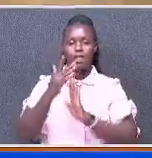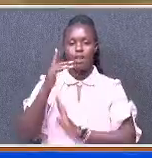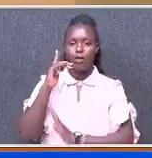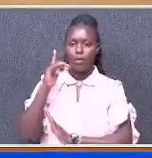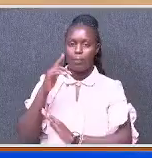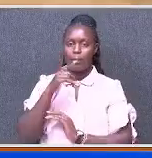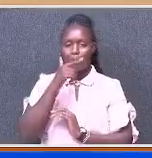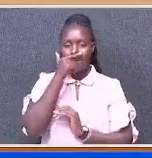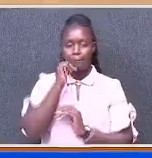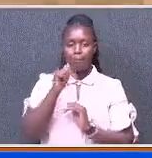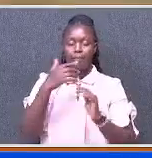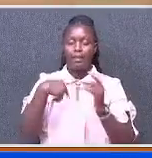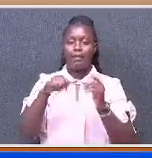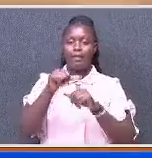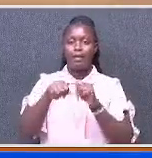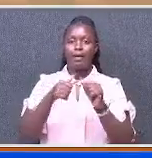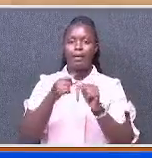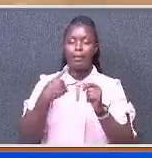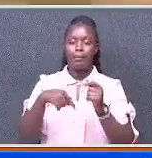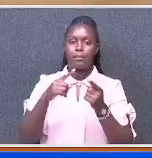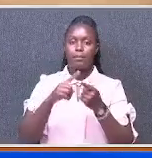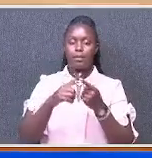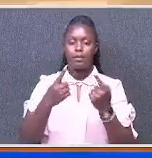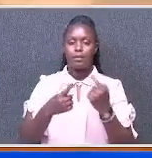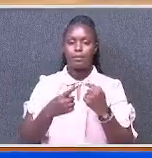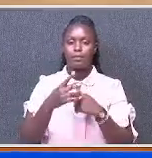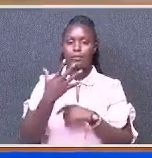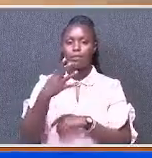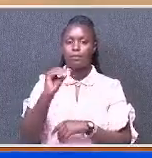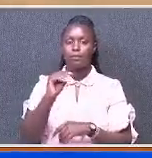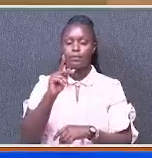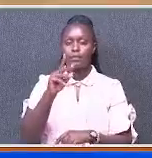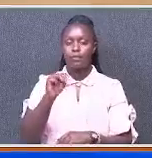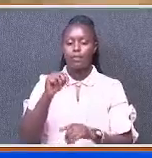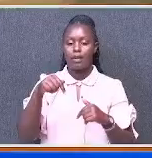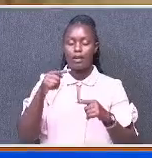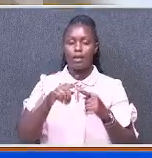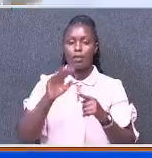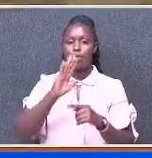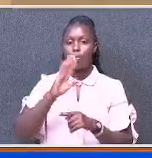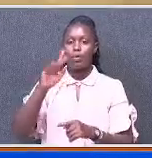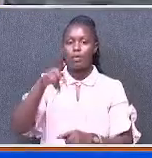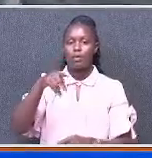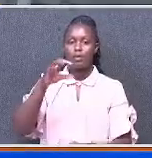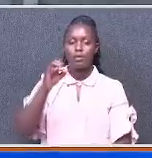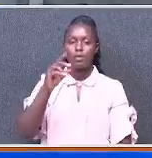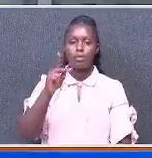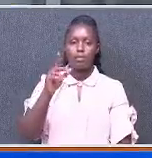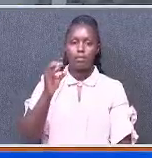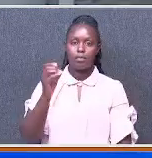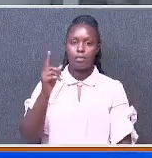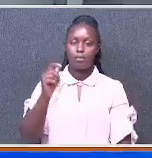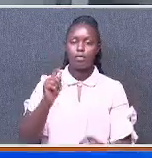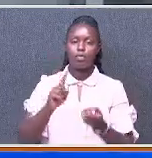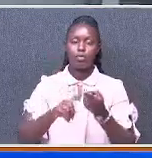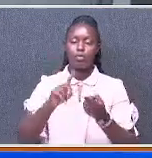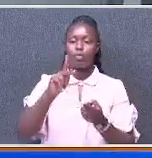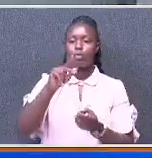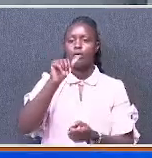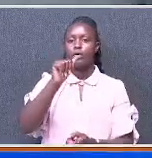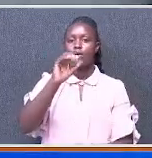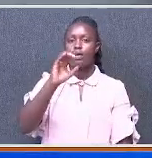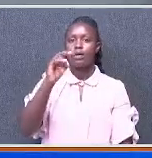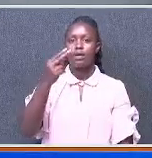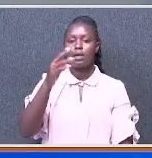Our journey of about 60 kilometers from Kapenguria town here in West Pokot County to Kachiliba police station took us about